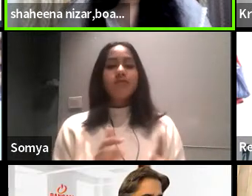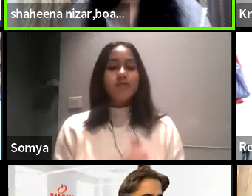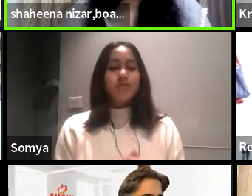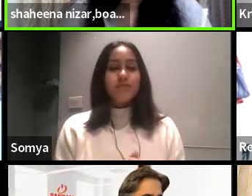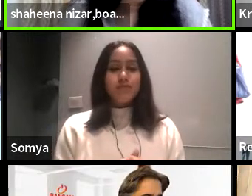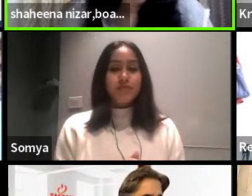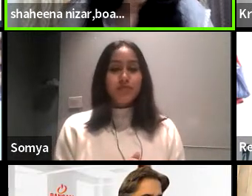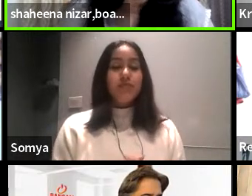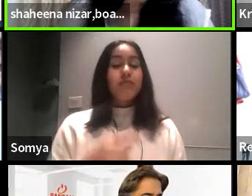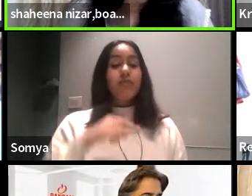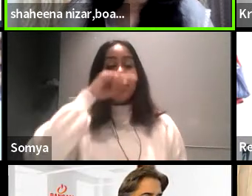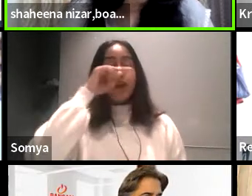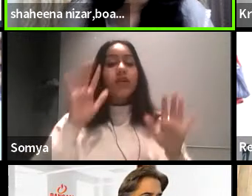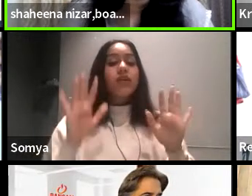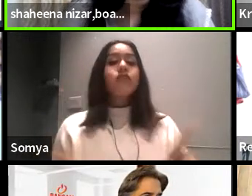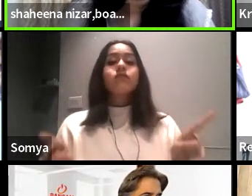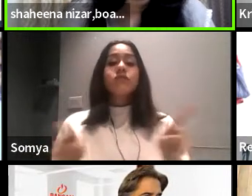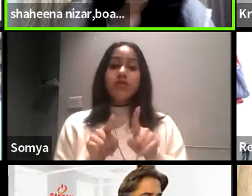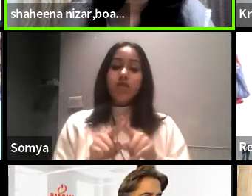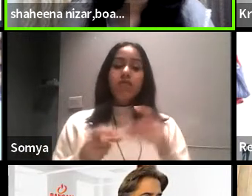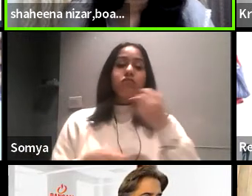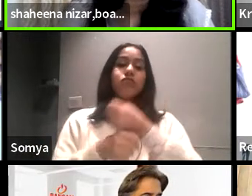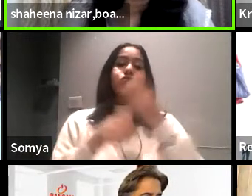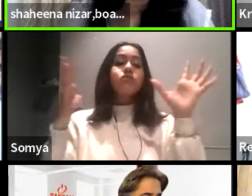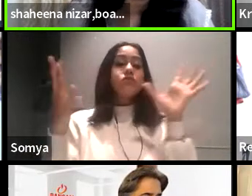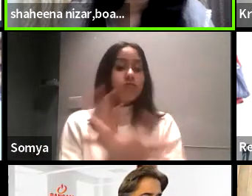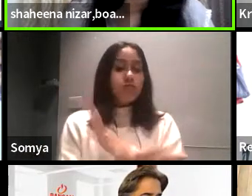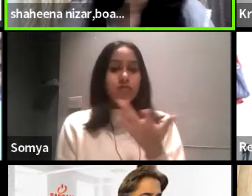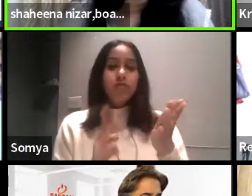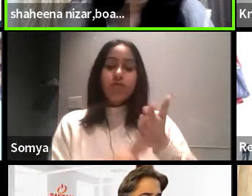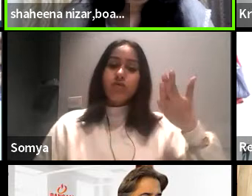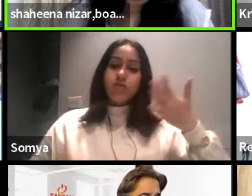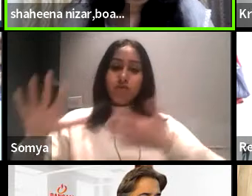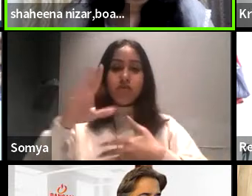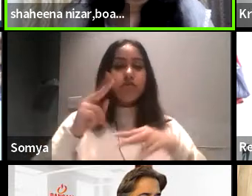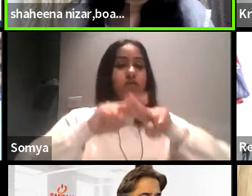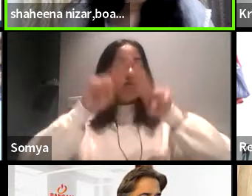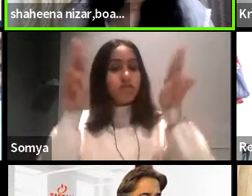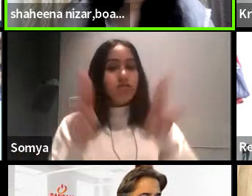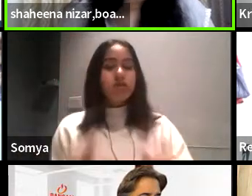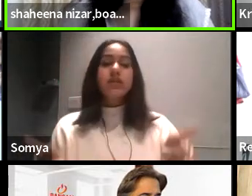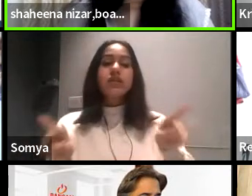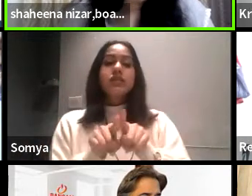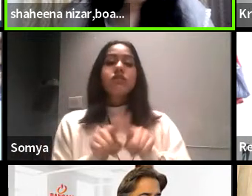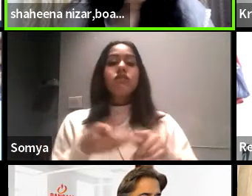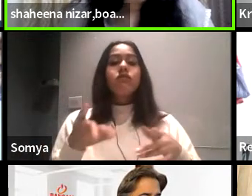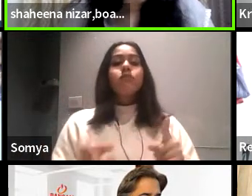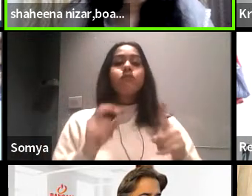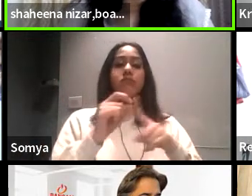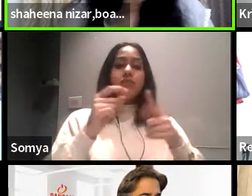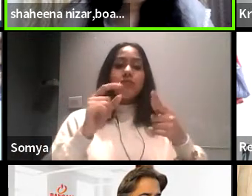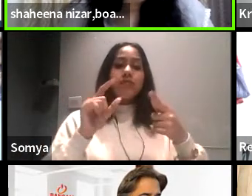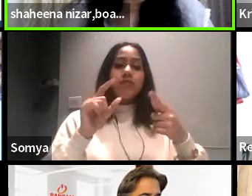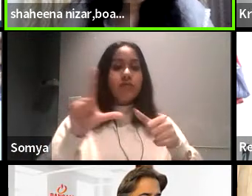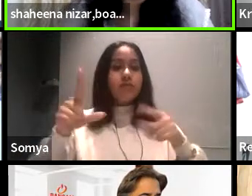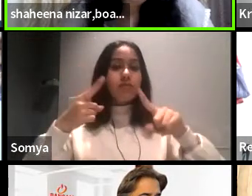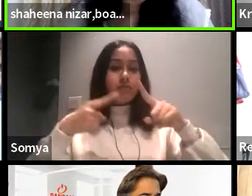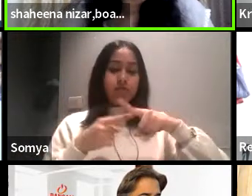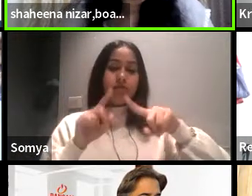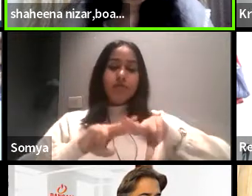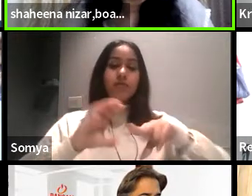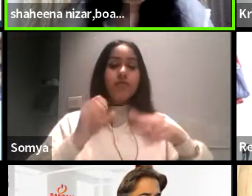It's indeed proud to have national and global experts together on the same platform to share their knowledge and give